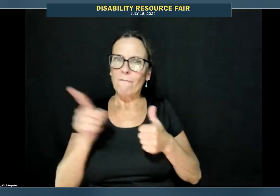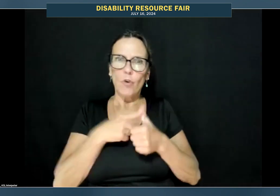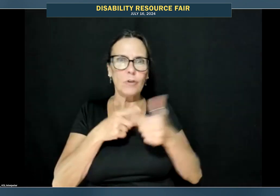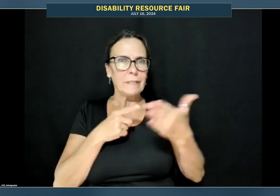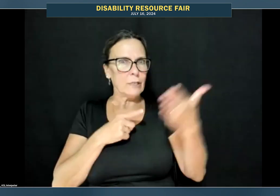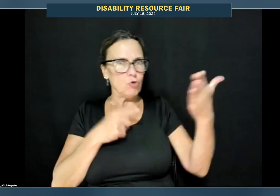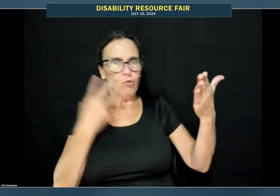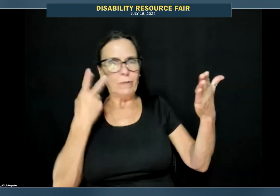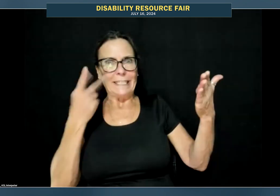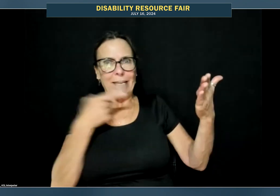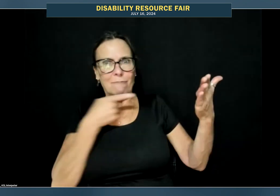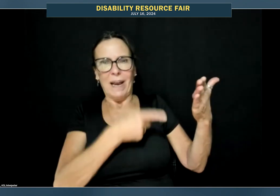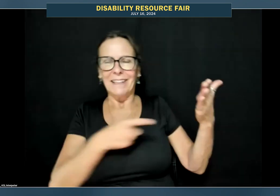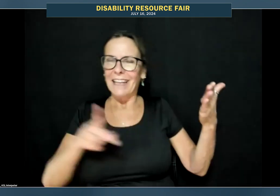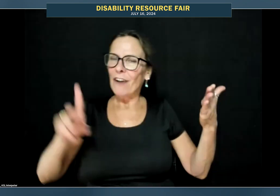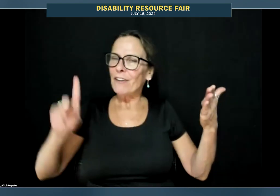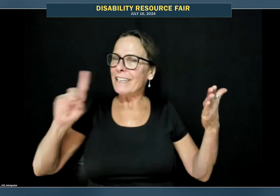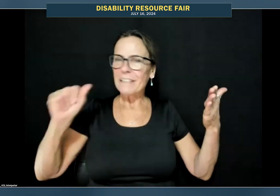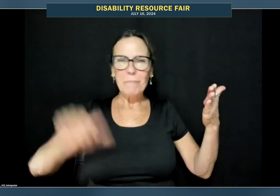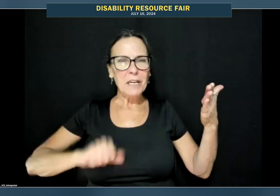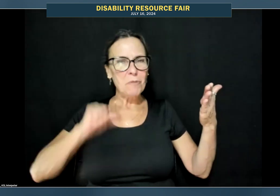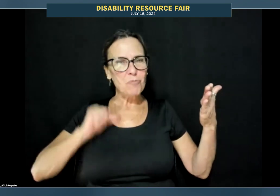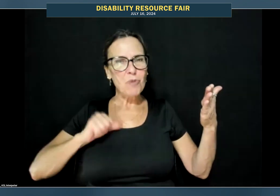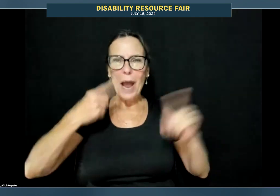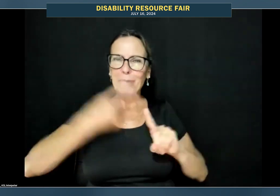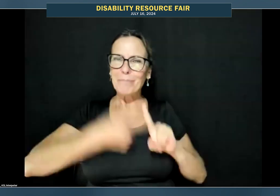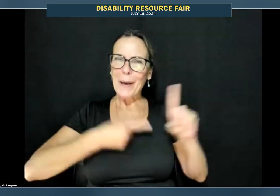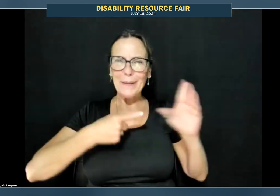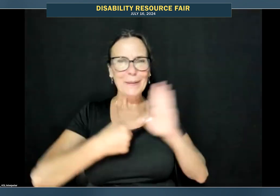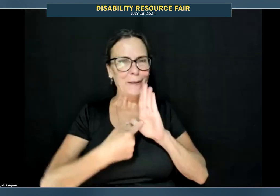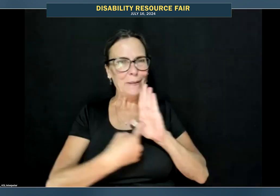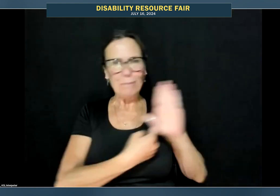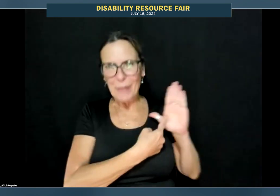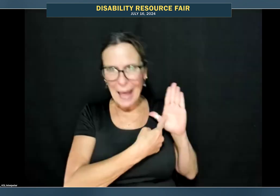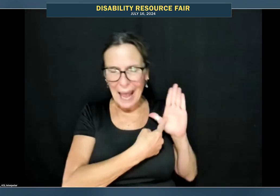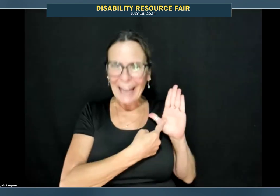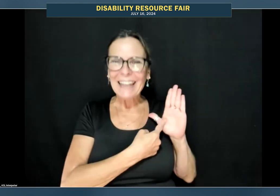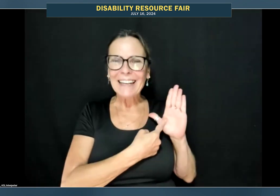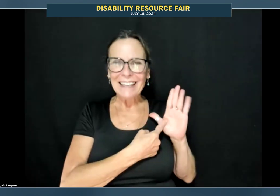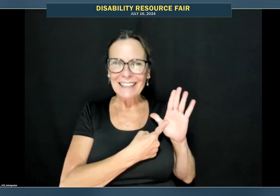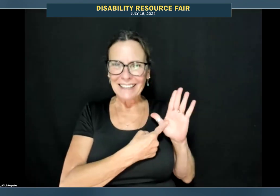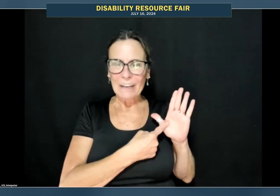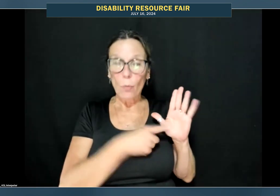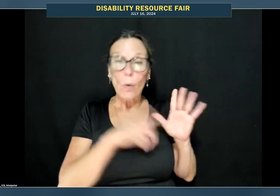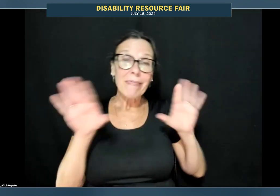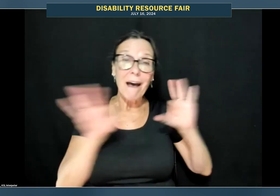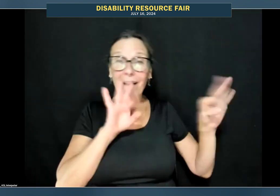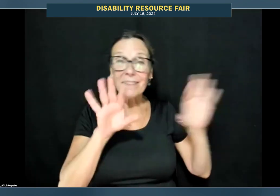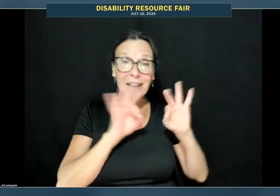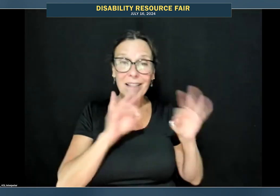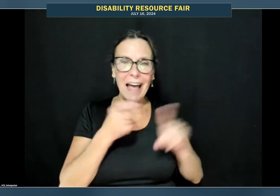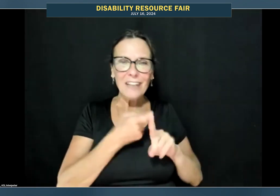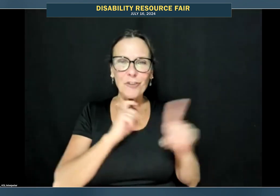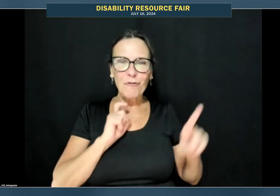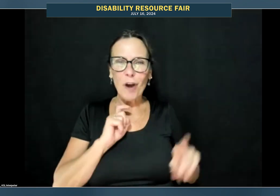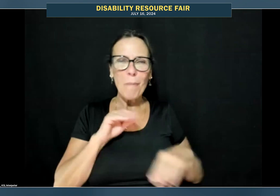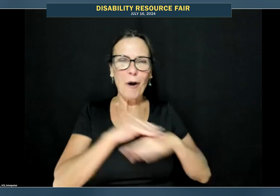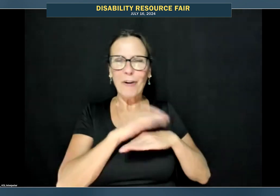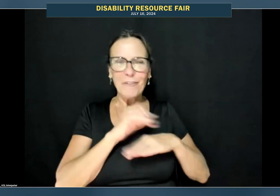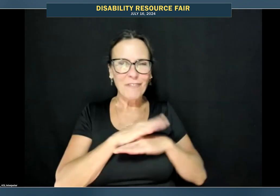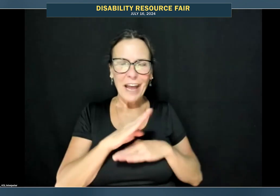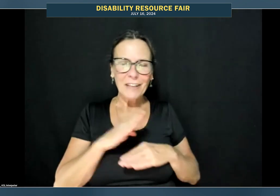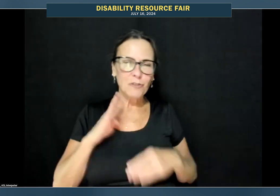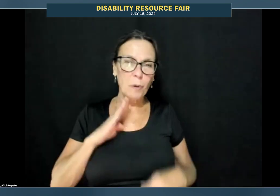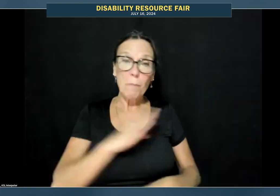Disability Pride Month display with all selections from our advisory board. That also can be found in our online catalog.